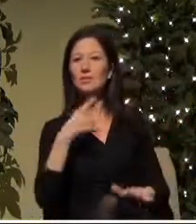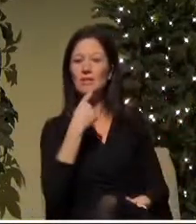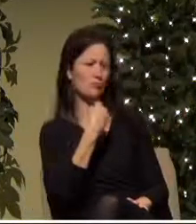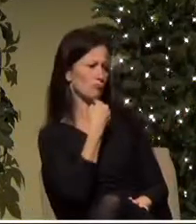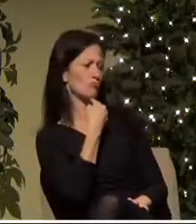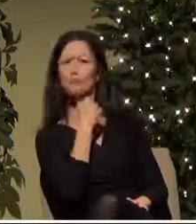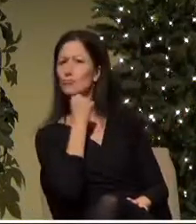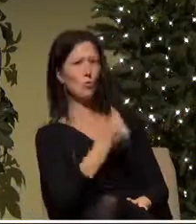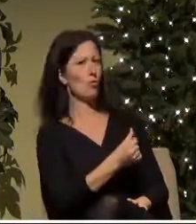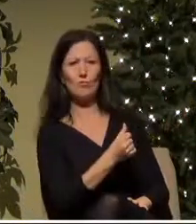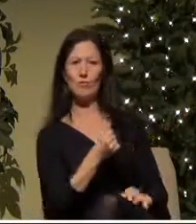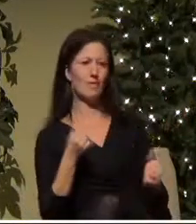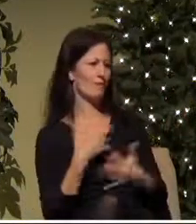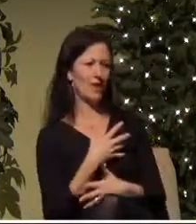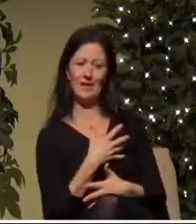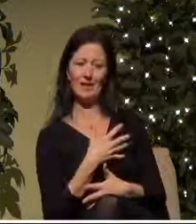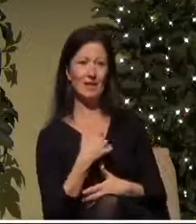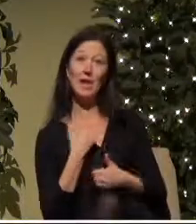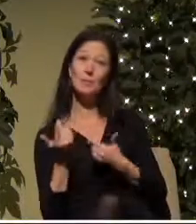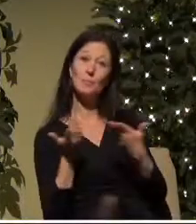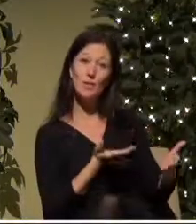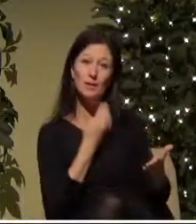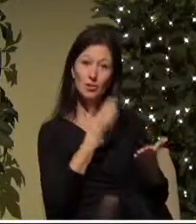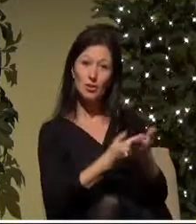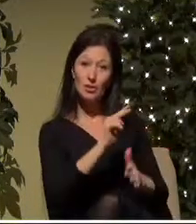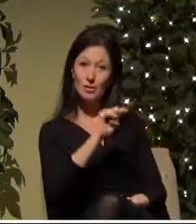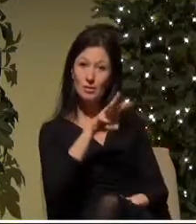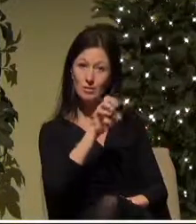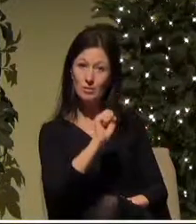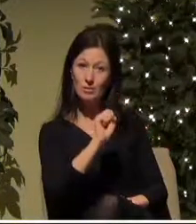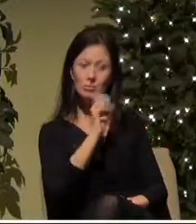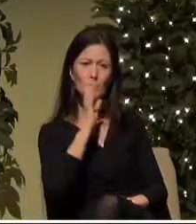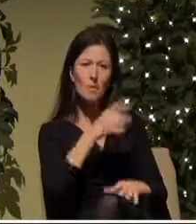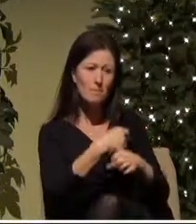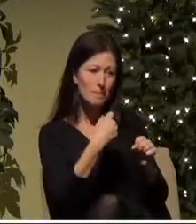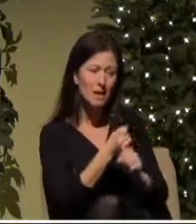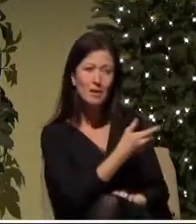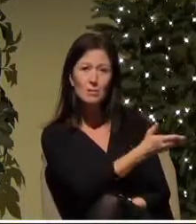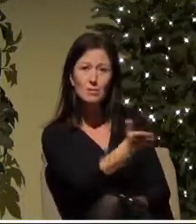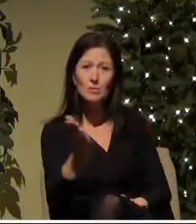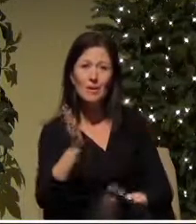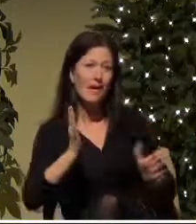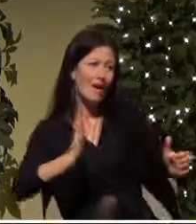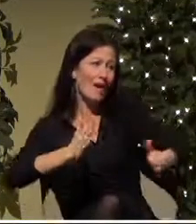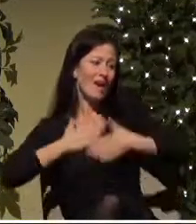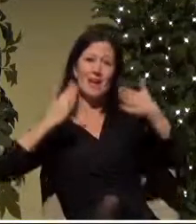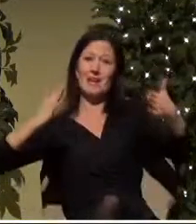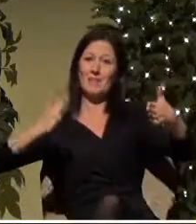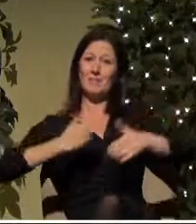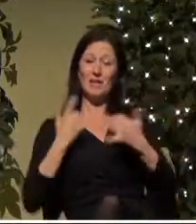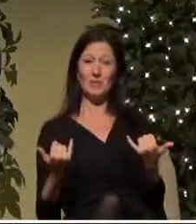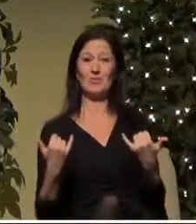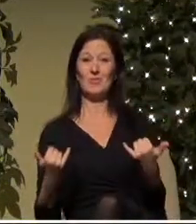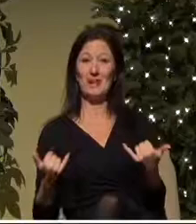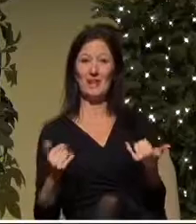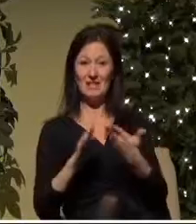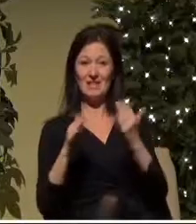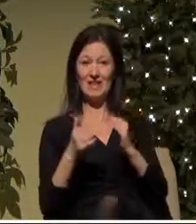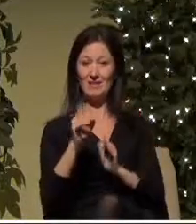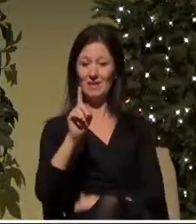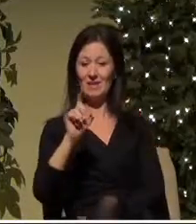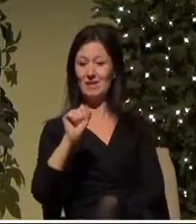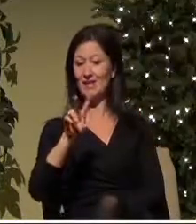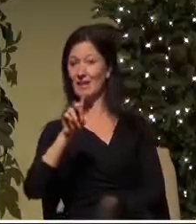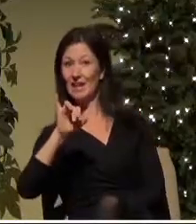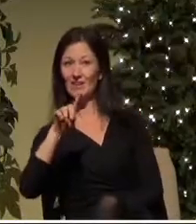be afraid I bring you good news that will cause great joy for all the people today in the town of David a Savior has